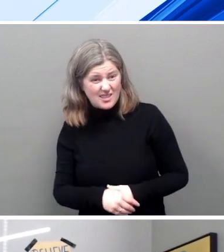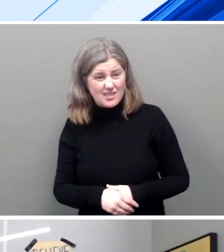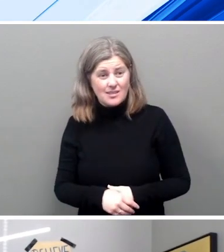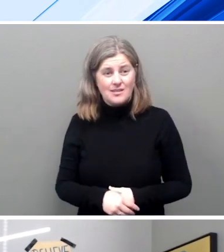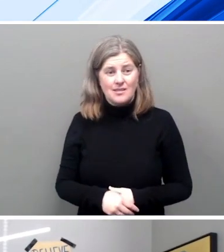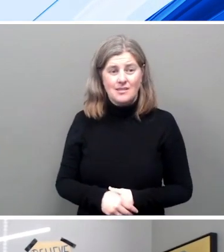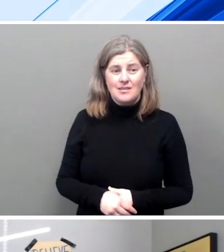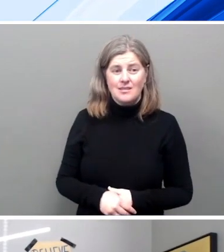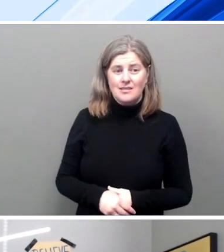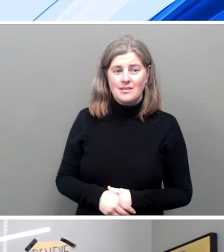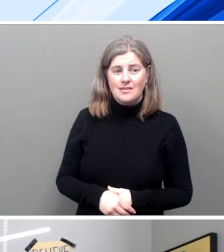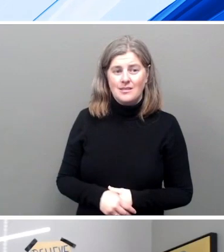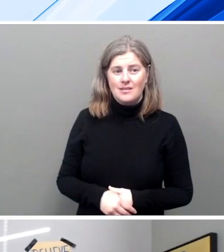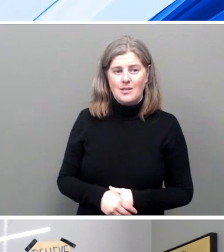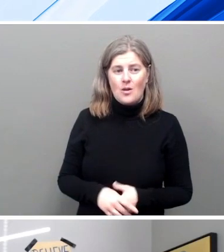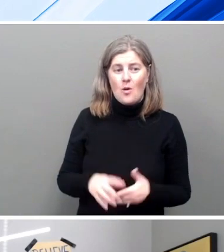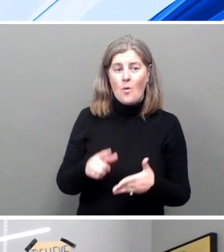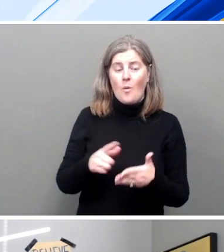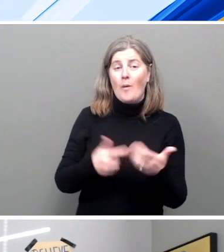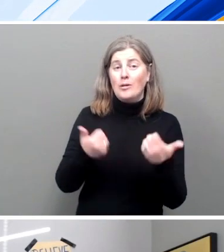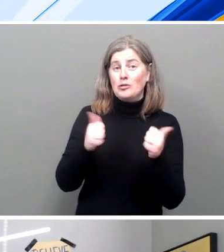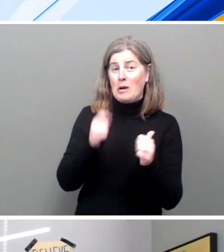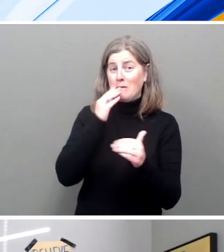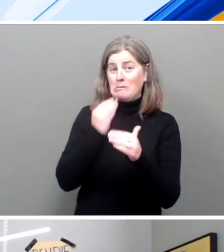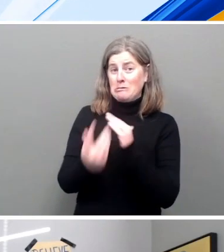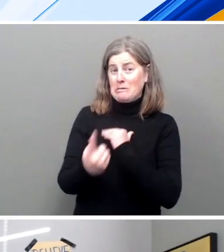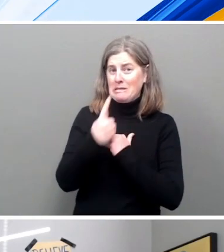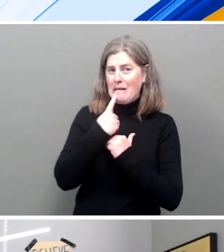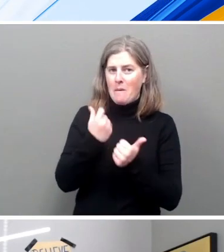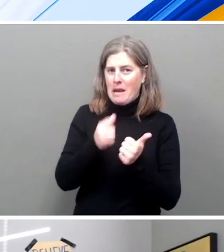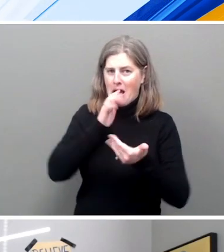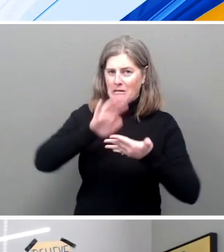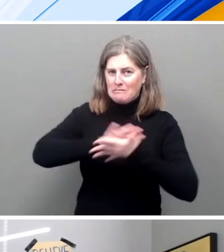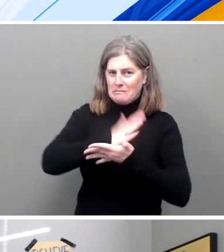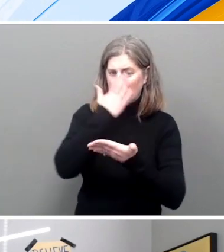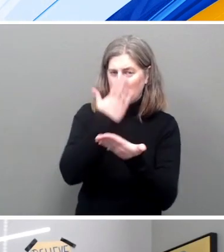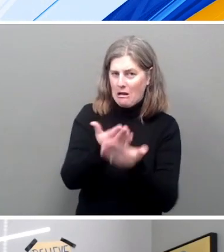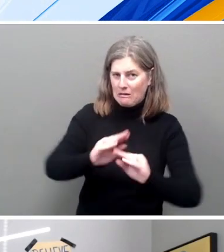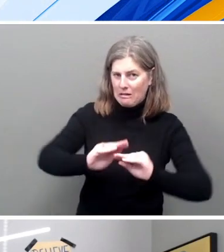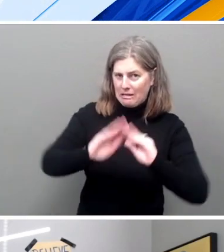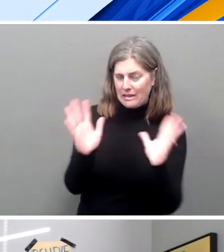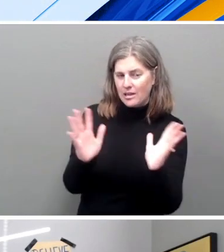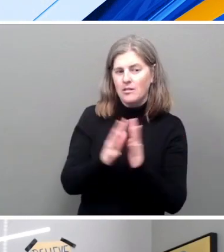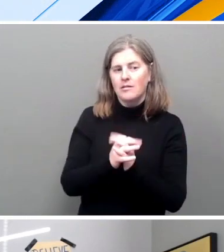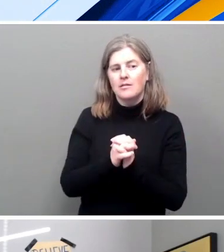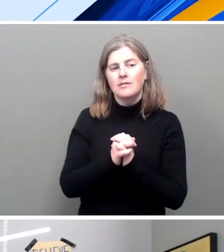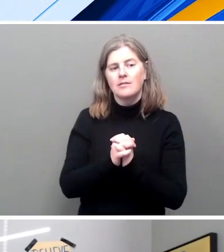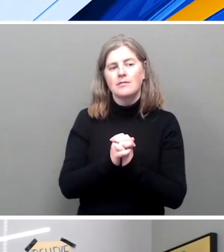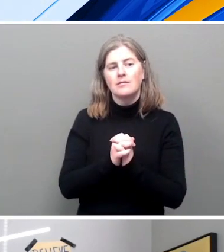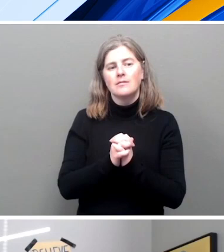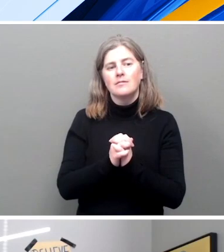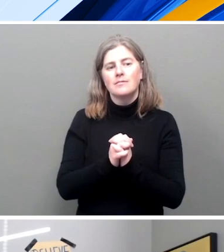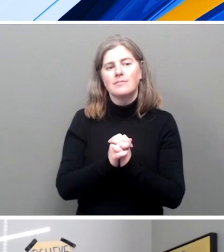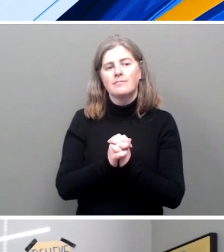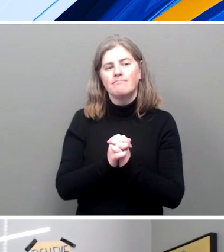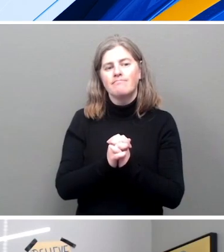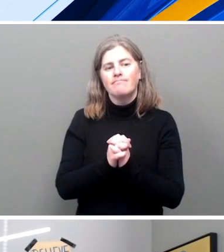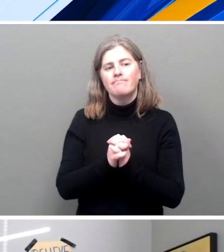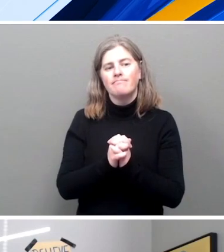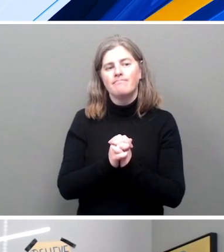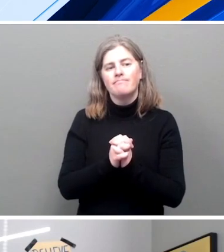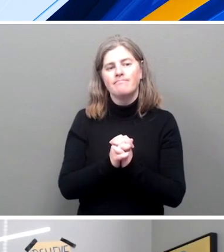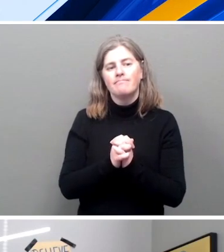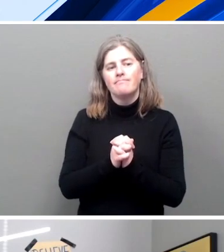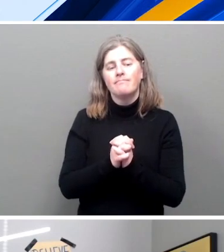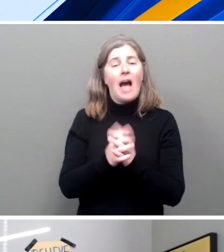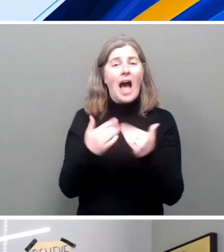Well, I think what I was trying to allude to, maybe not so eloquently, I don't know what the